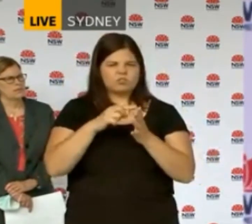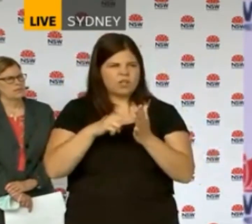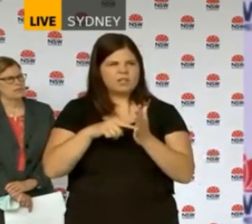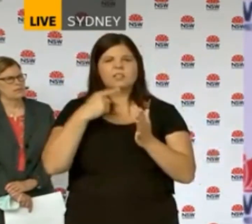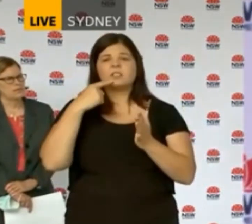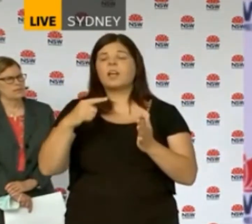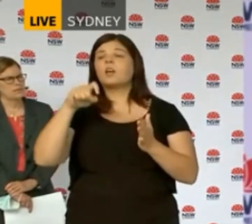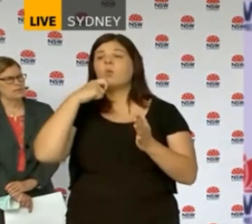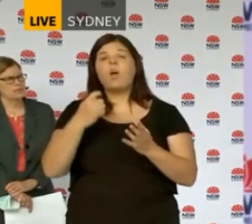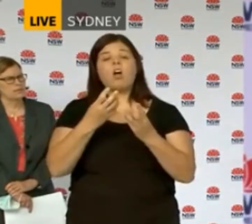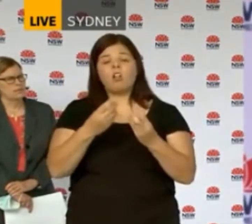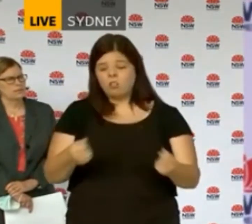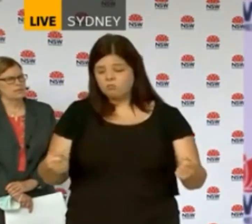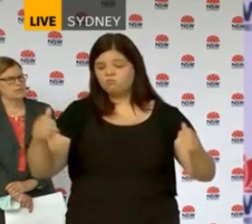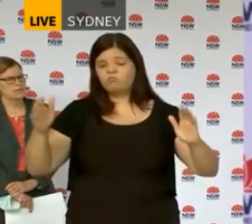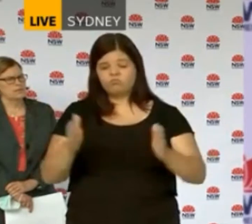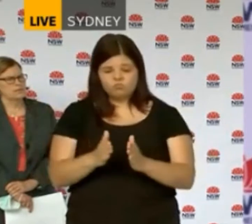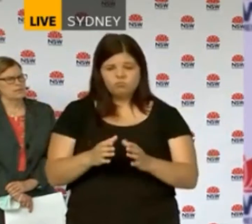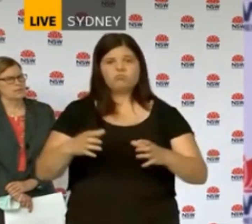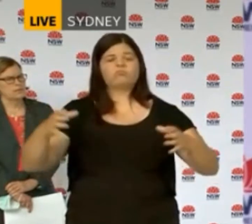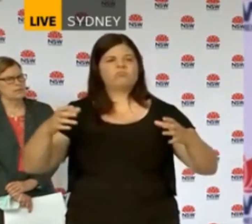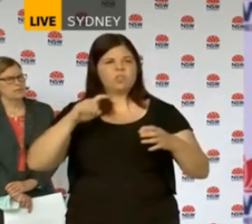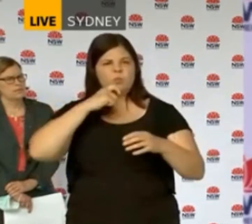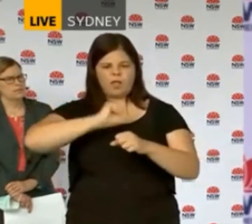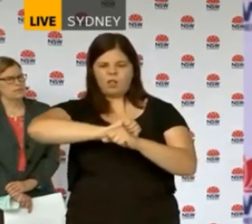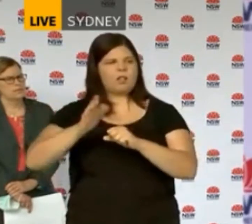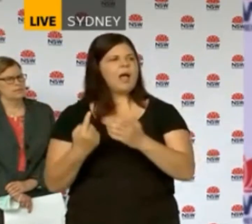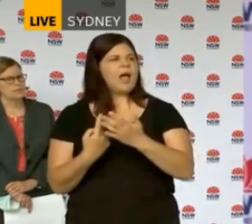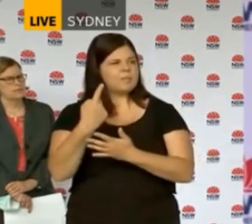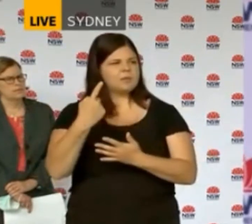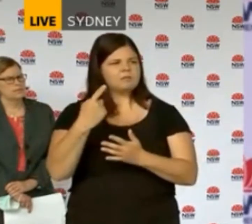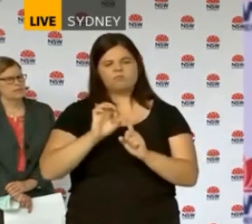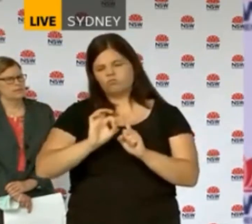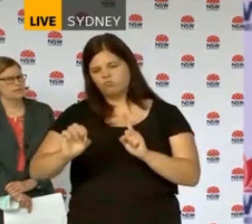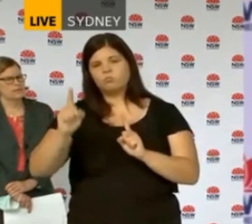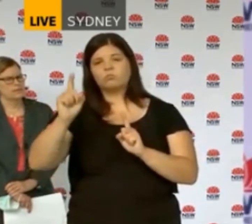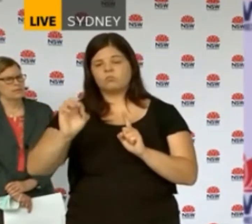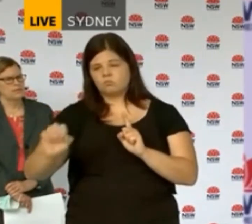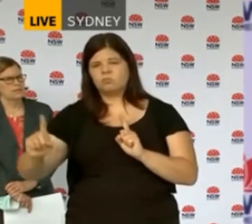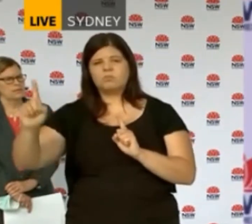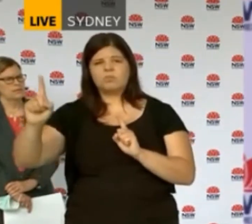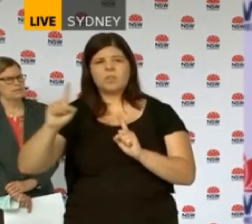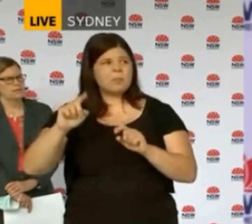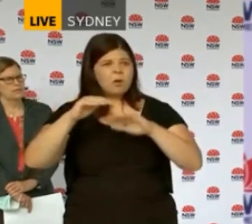this virus. To expect that in a worldwide environment of a massive pandemic, with people coming in,